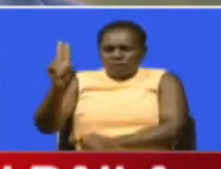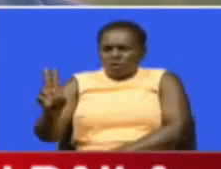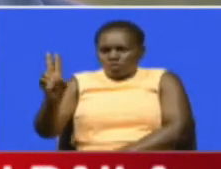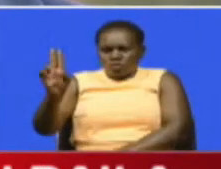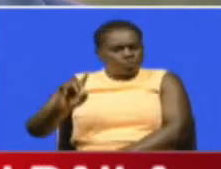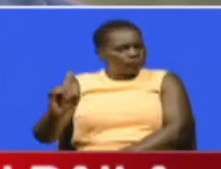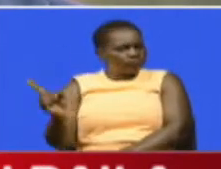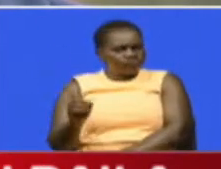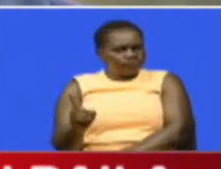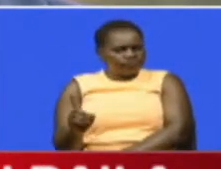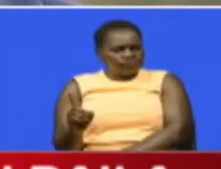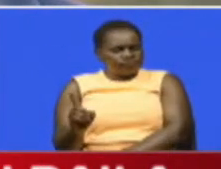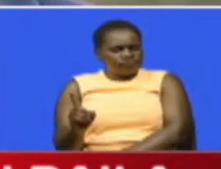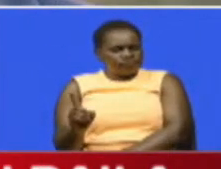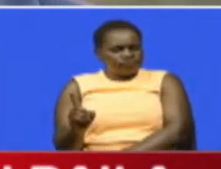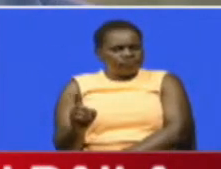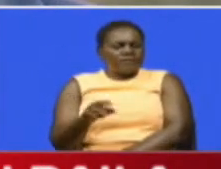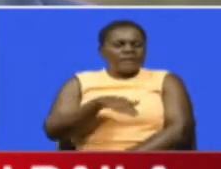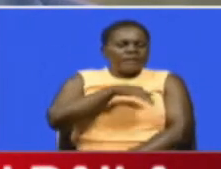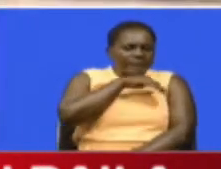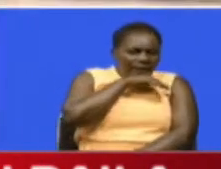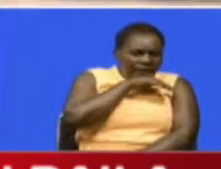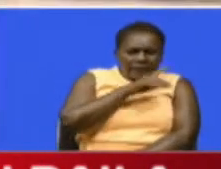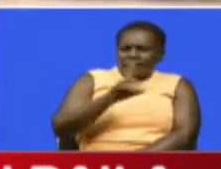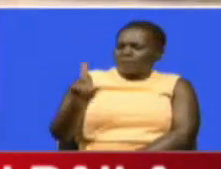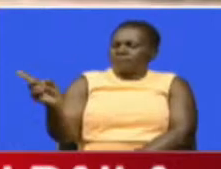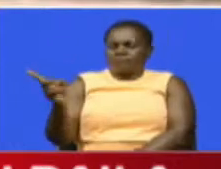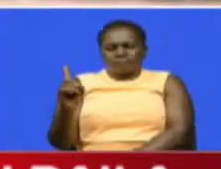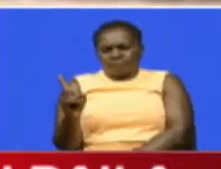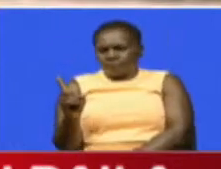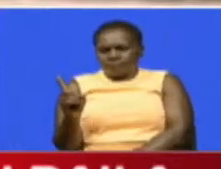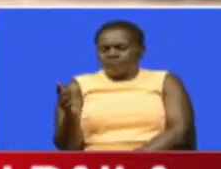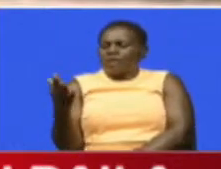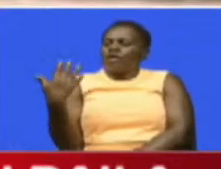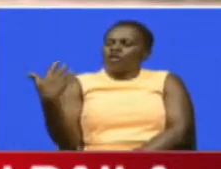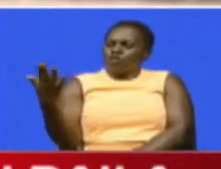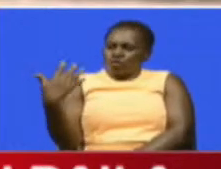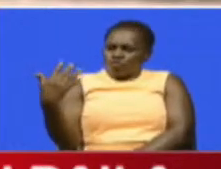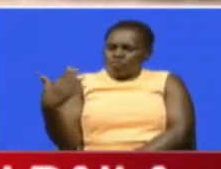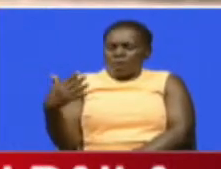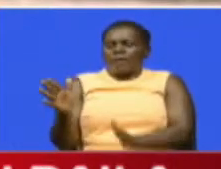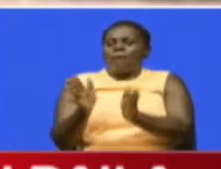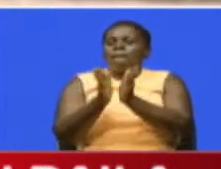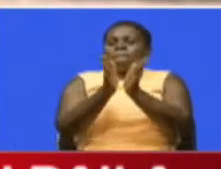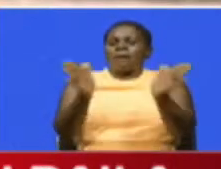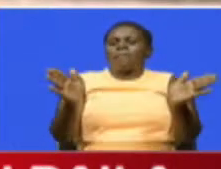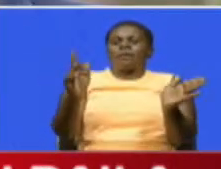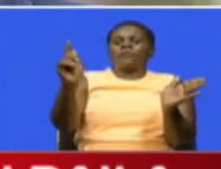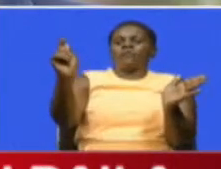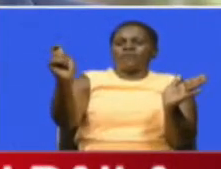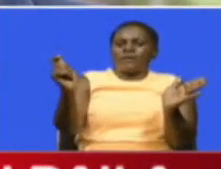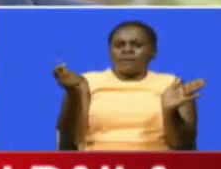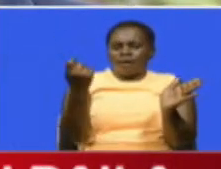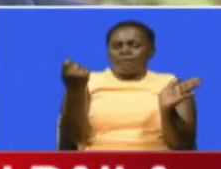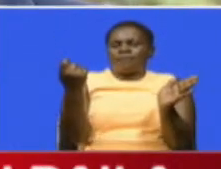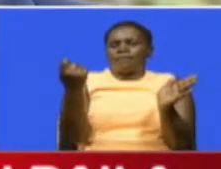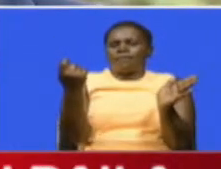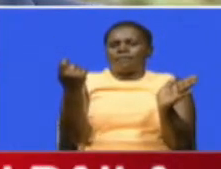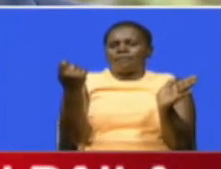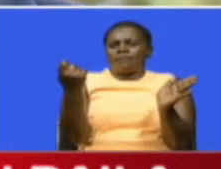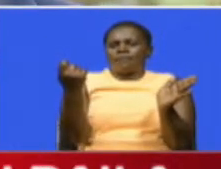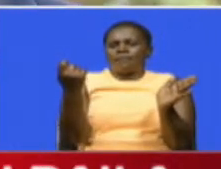Kenyatta or for Raila Odinga. It's a document for the people of Kenya.